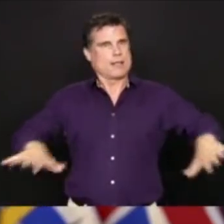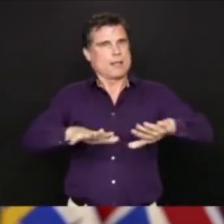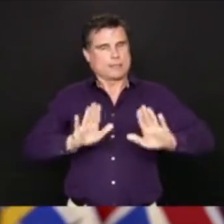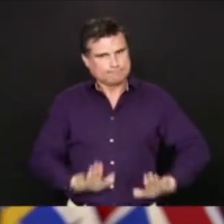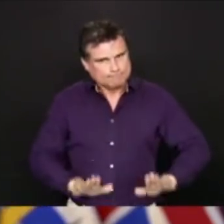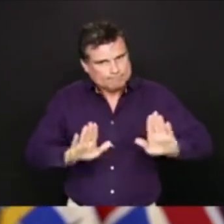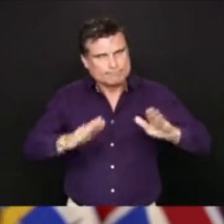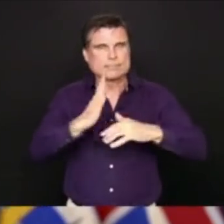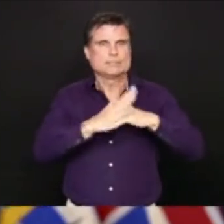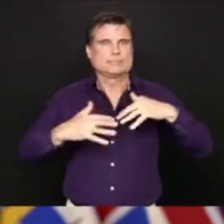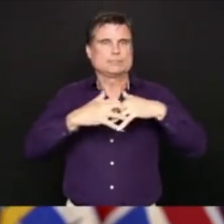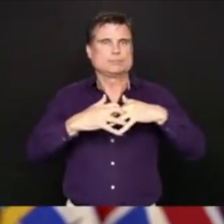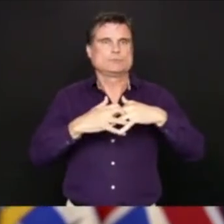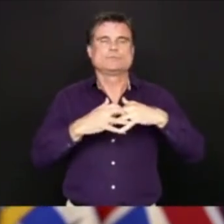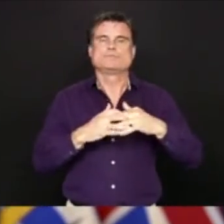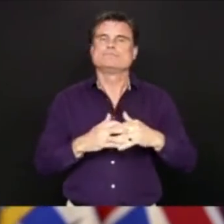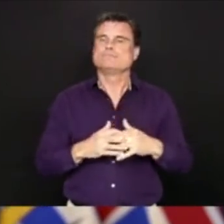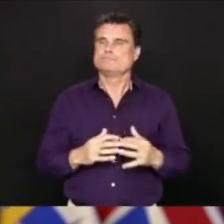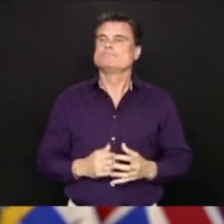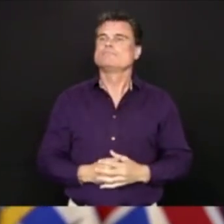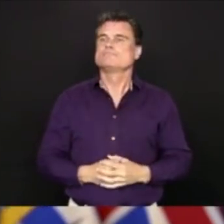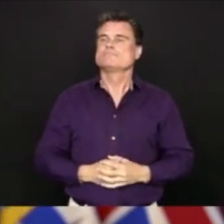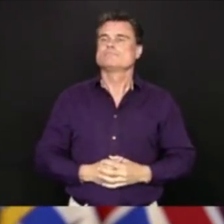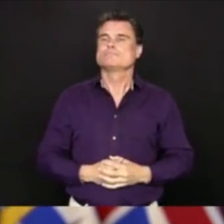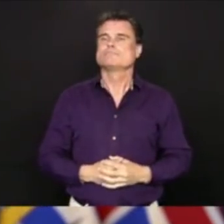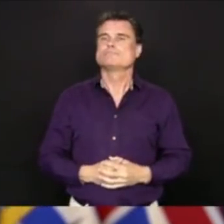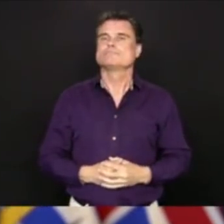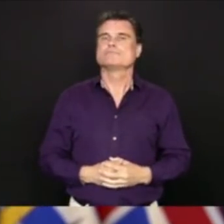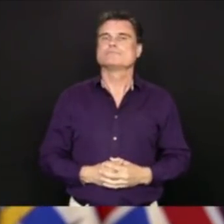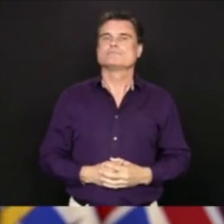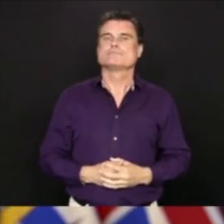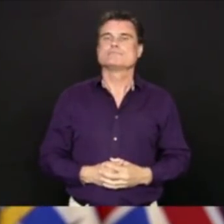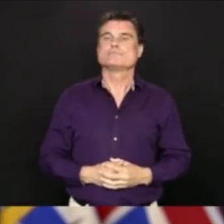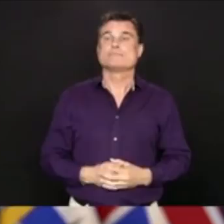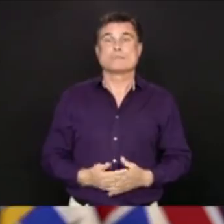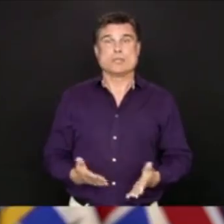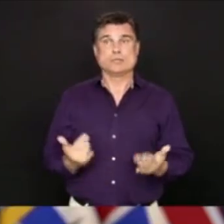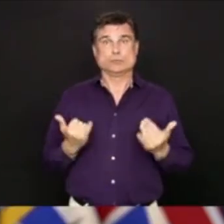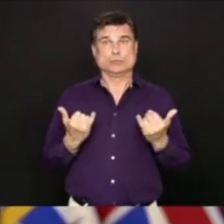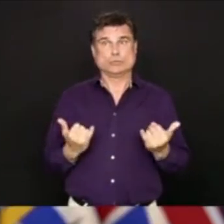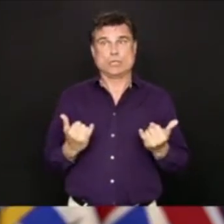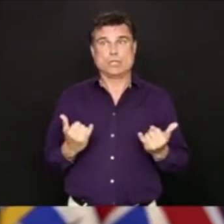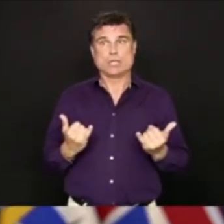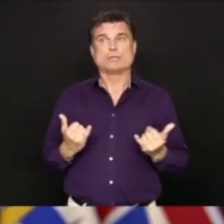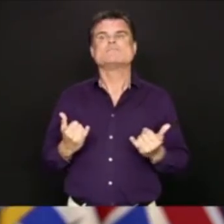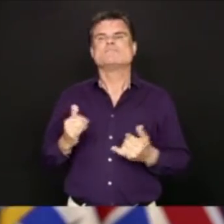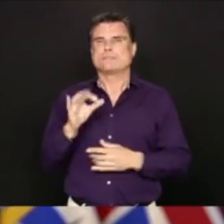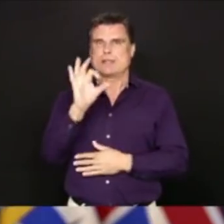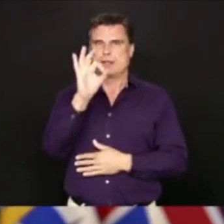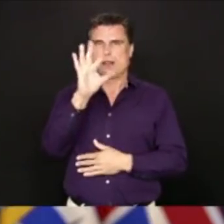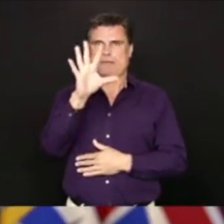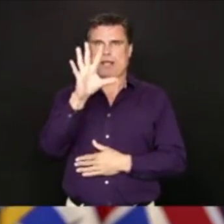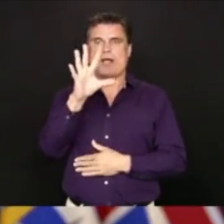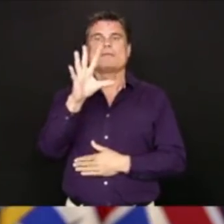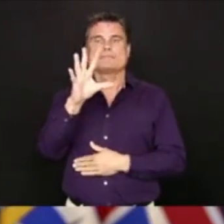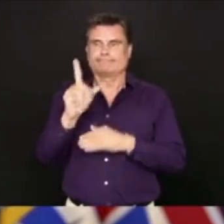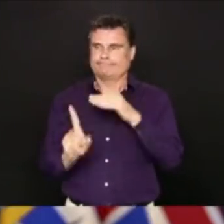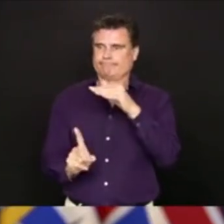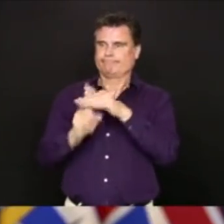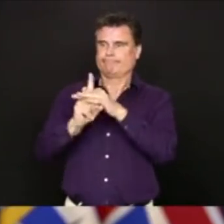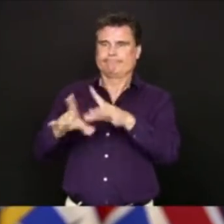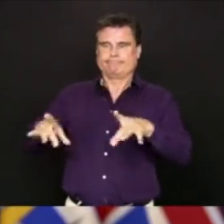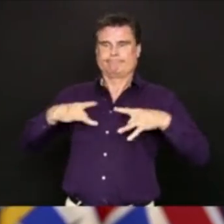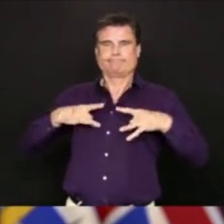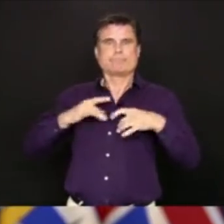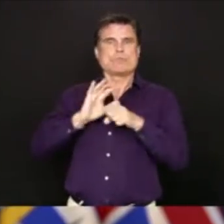For our update today, we actually have 95 new cases of COVID-19 in the province today, bringing